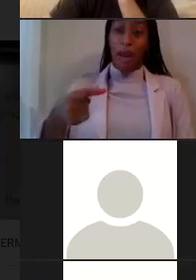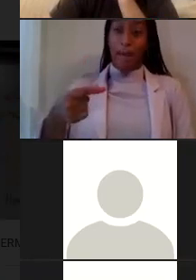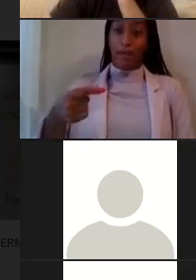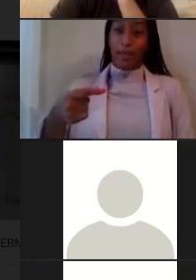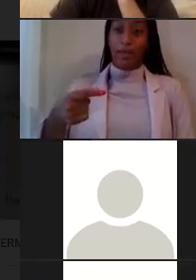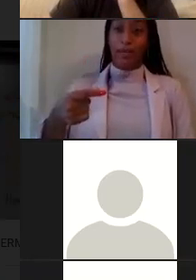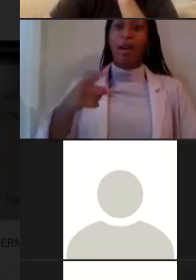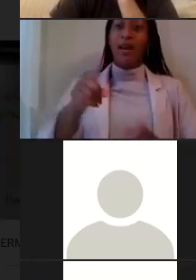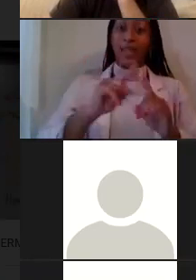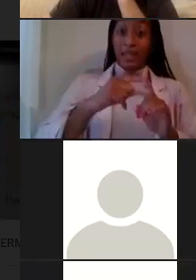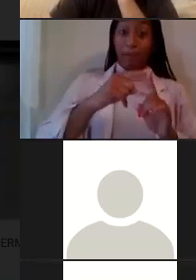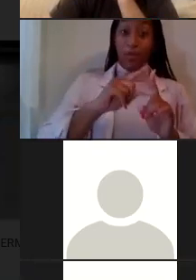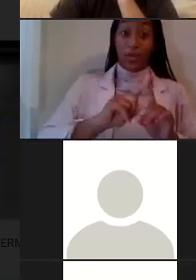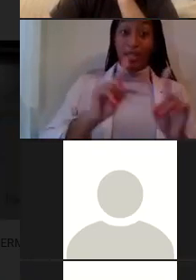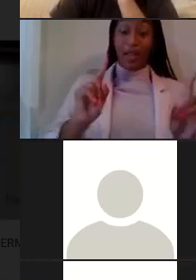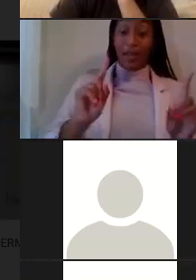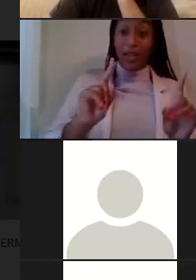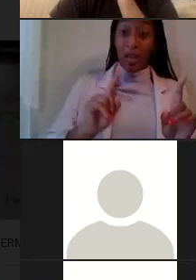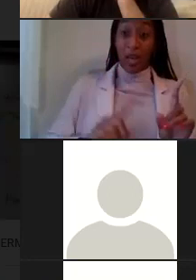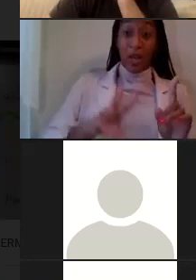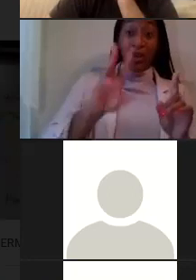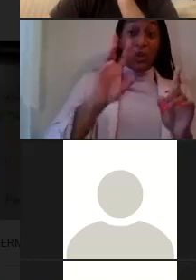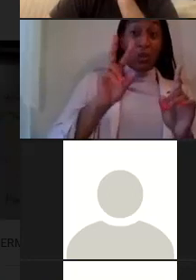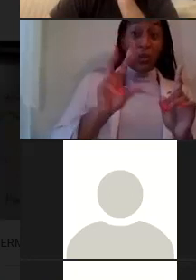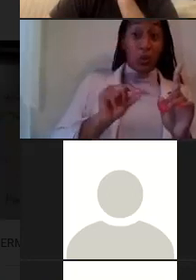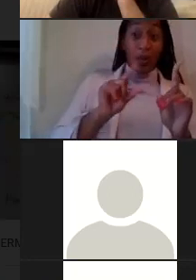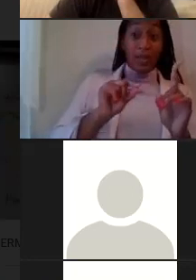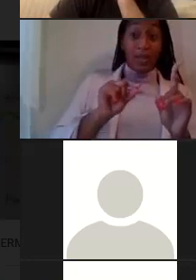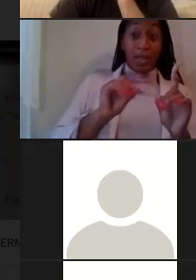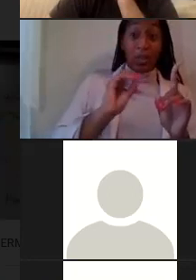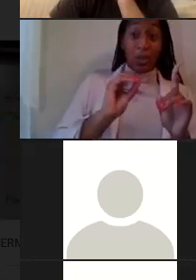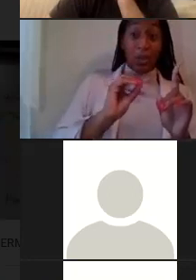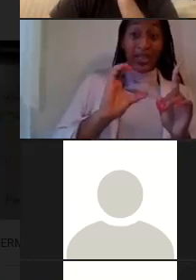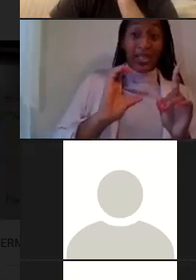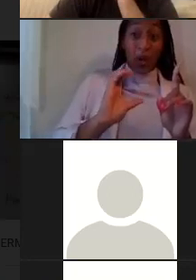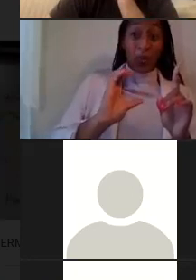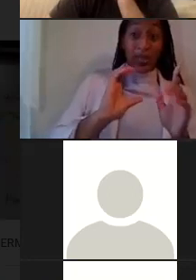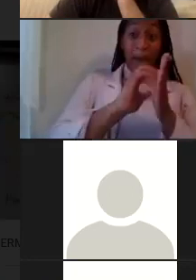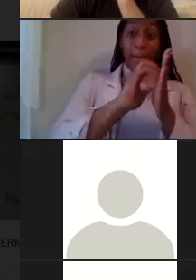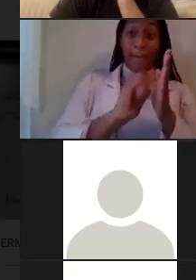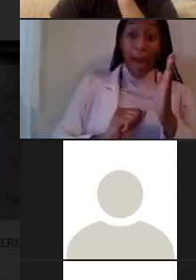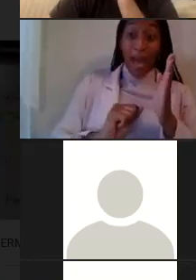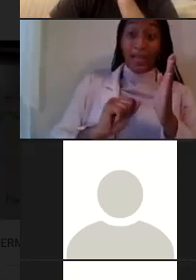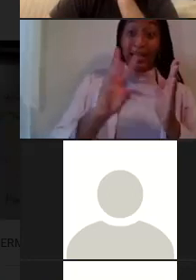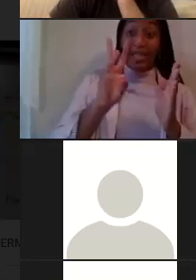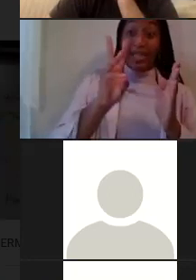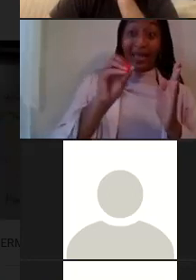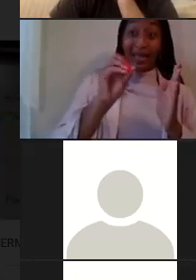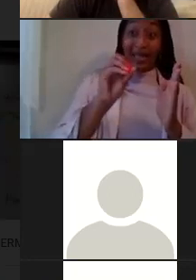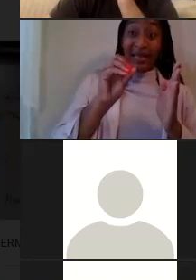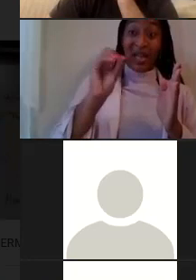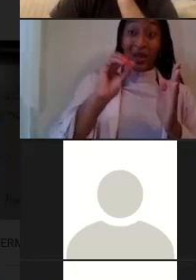degrees Celsius minus 60 degrees Celsius. That's minus 40 degrees Celsius temperature